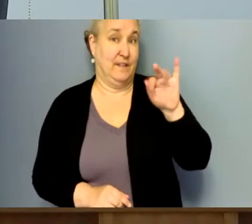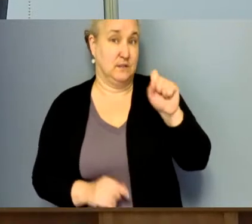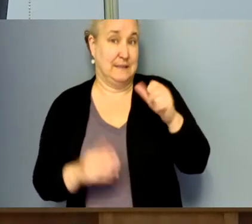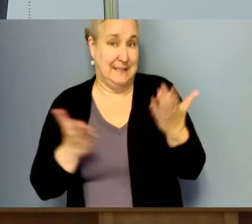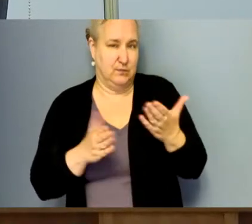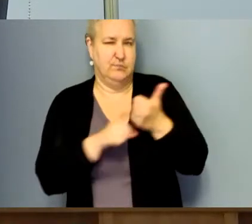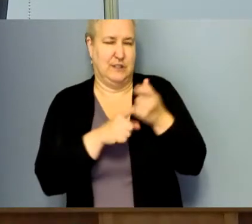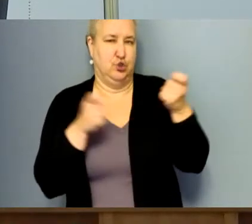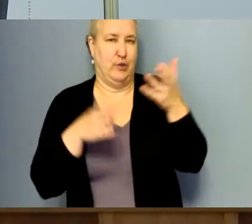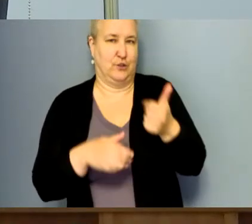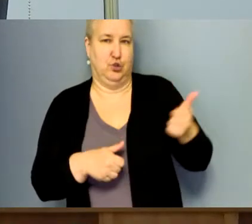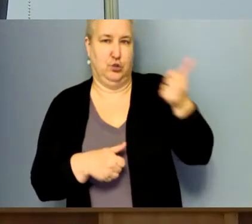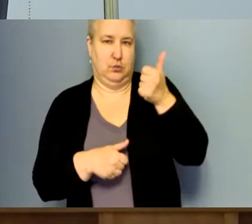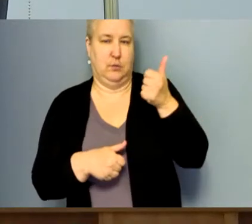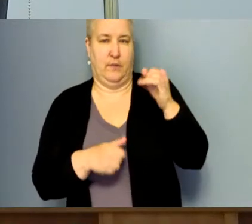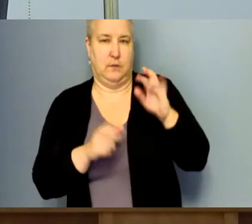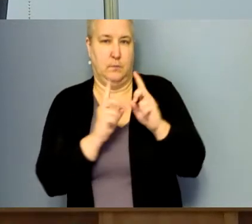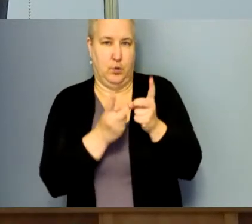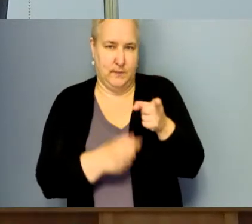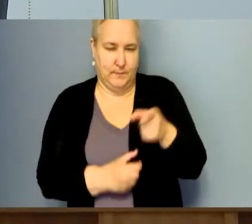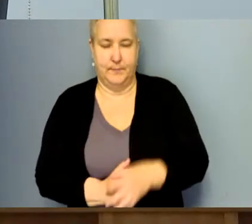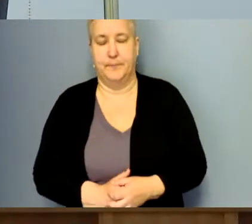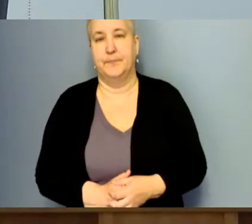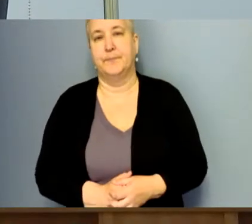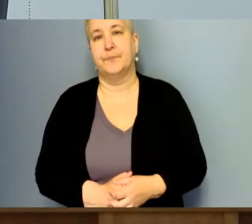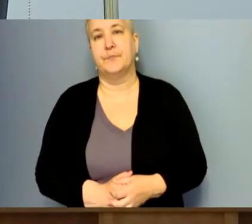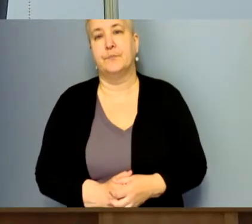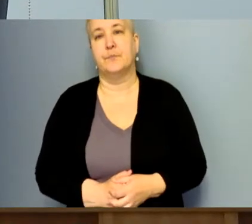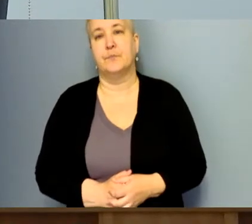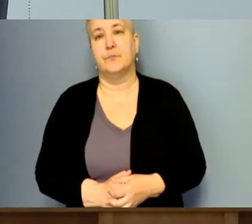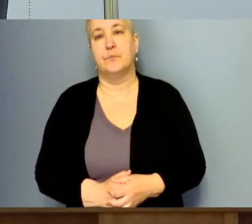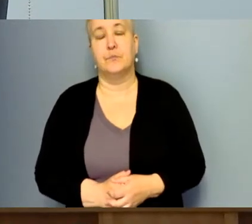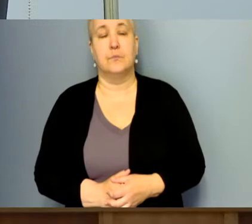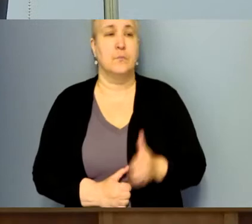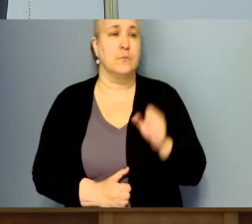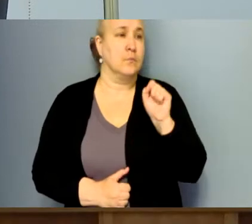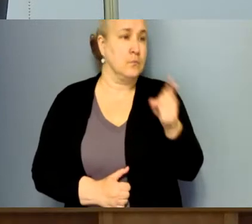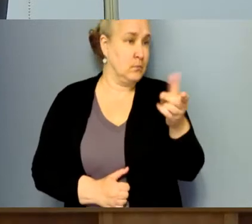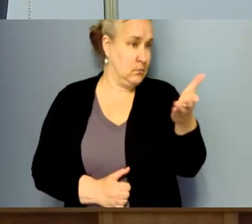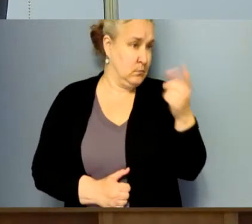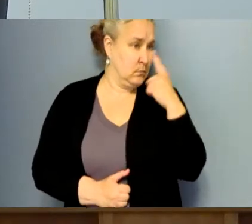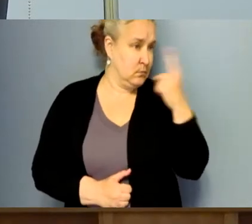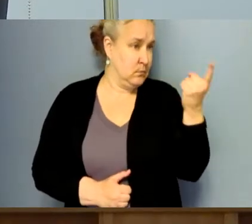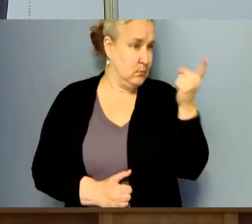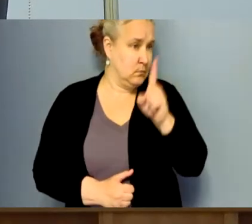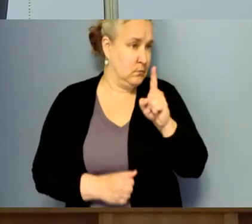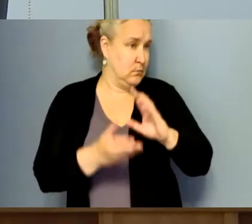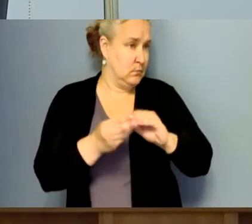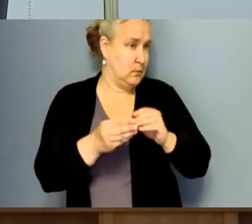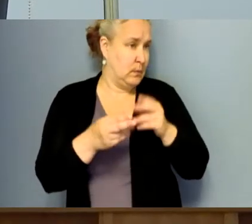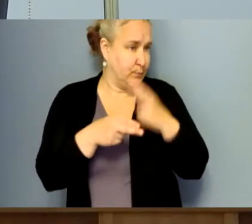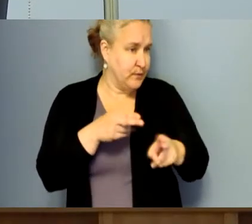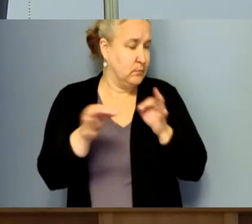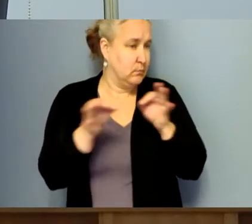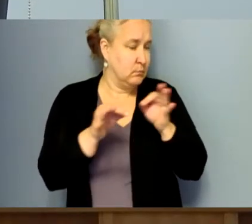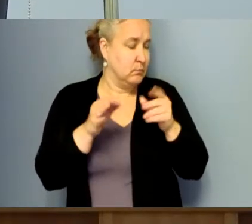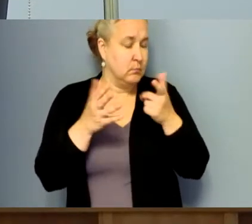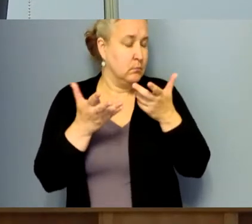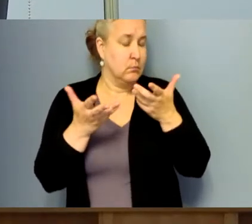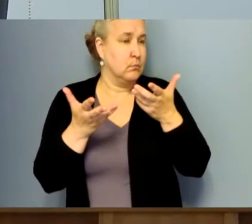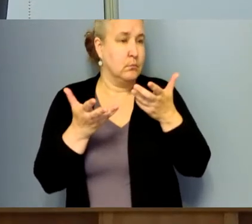Director of Housing and Community Development. So if you just want to touch, Mr. Fields, if you don't mind coming up here, just touching briefly on what exactly